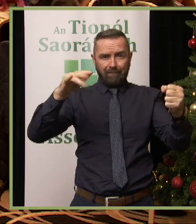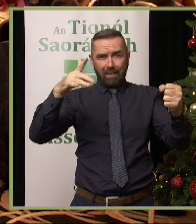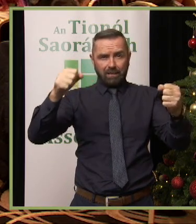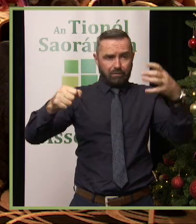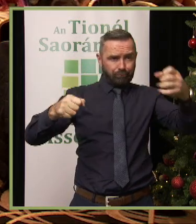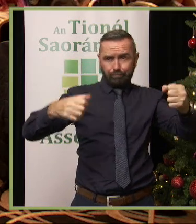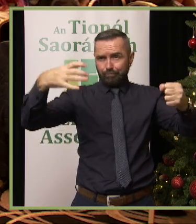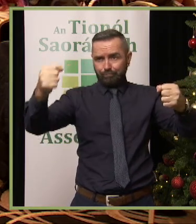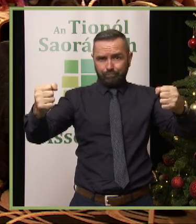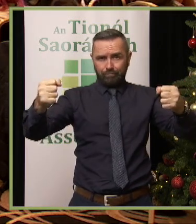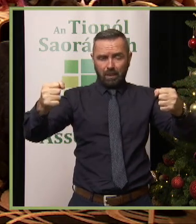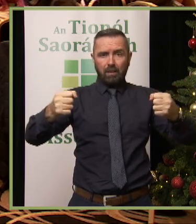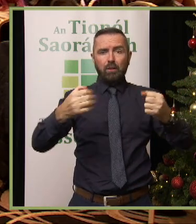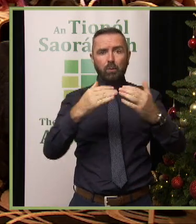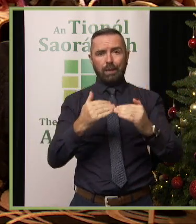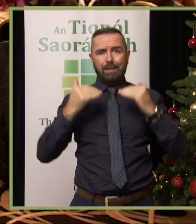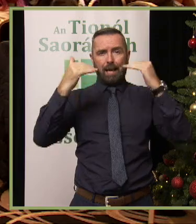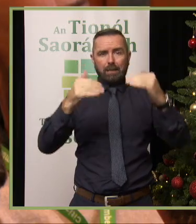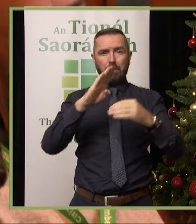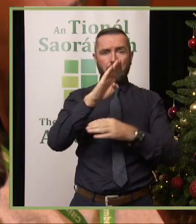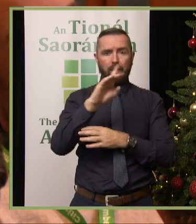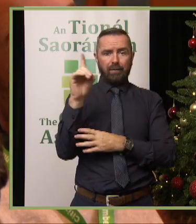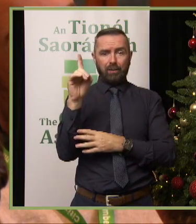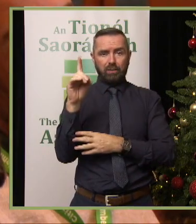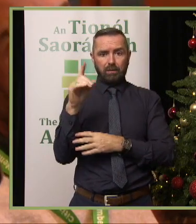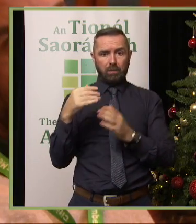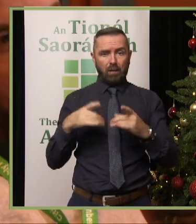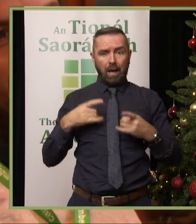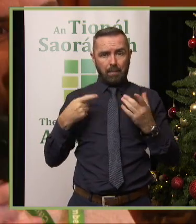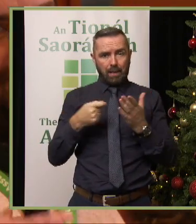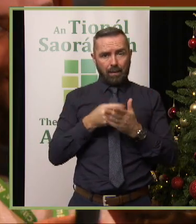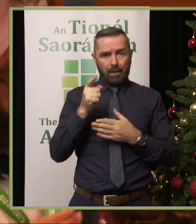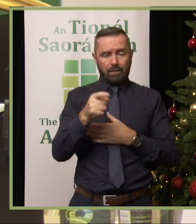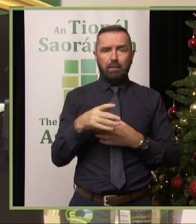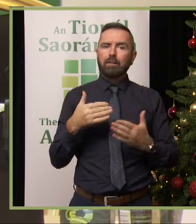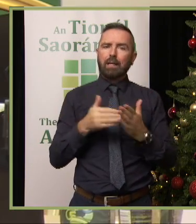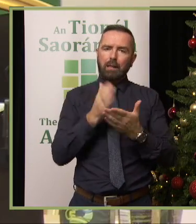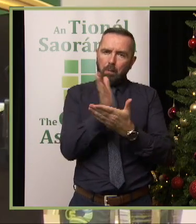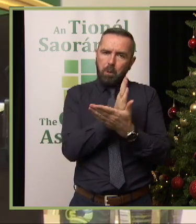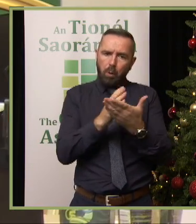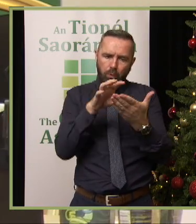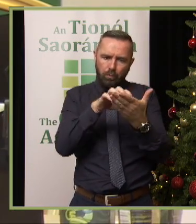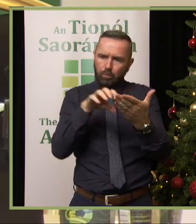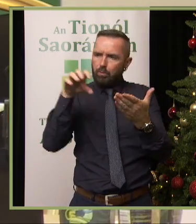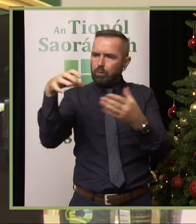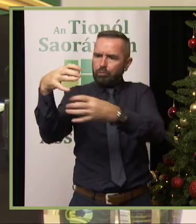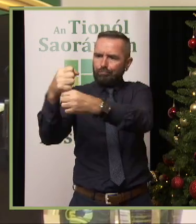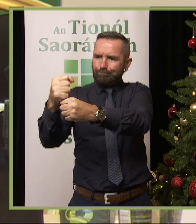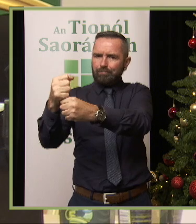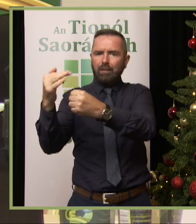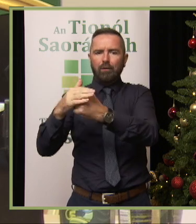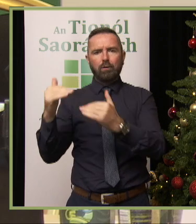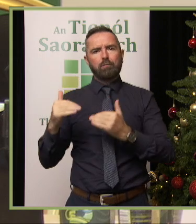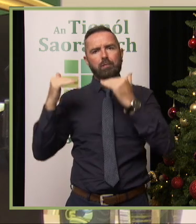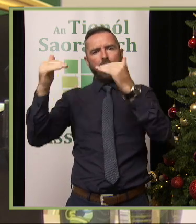conserve and enhance biodiversity. Yes, I think we are, yeah. Thank Okay, you. so a proportional contribution, ring fenced to conserve and